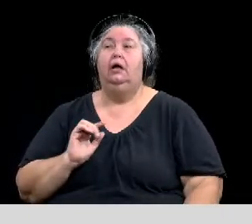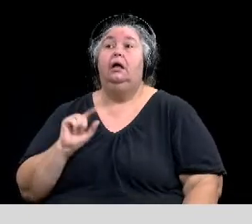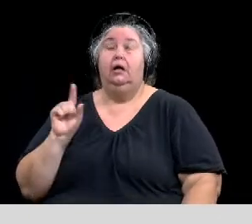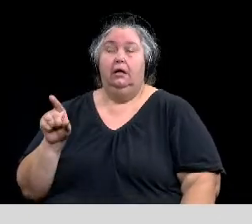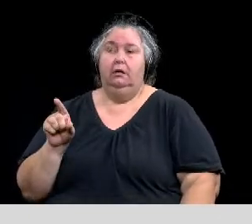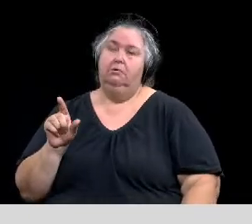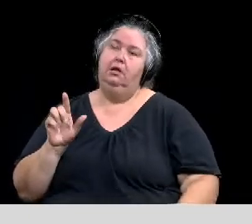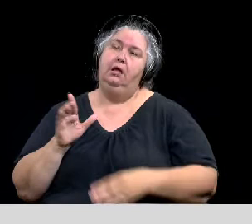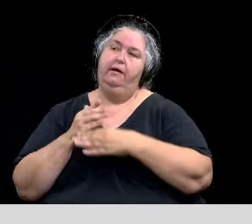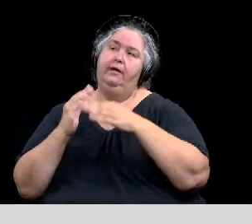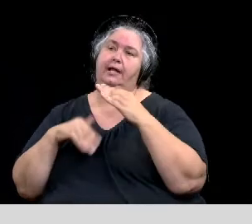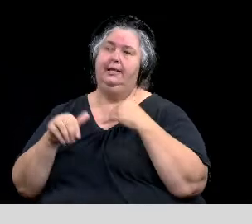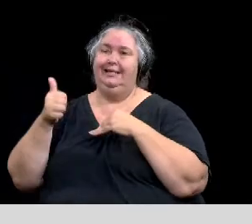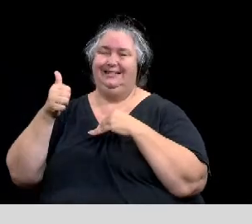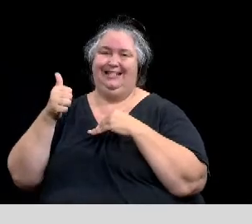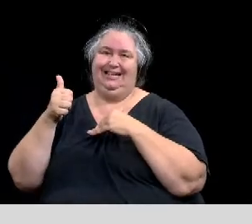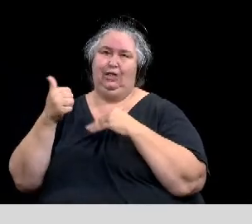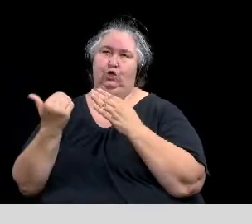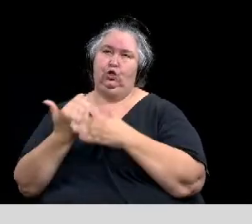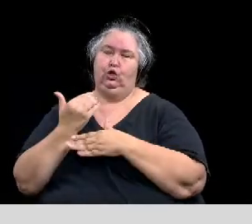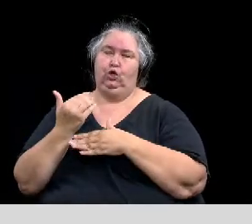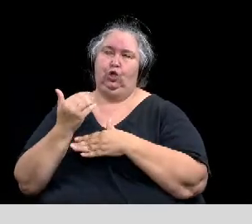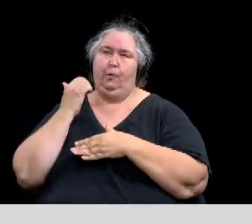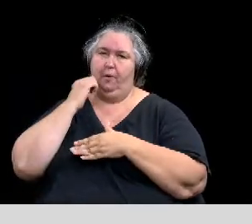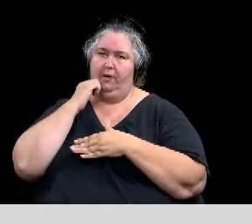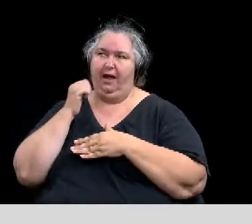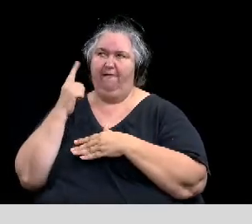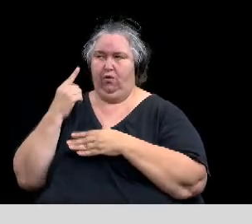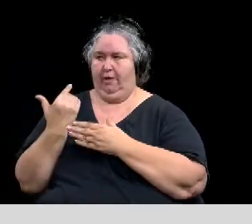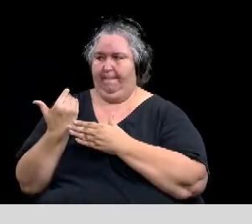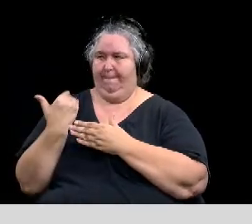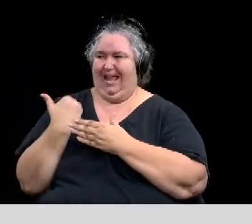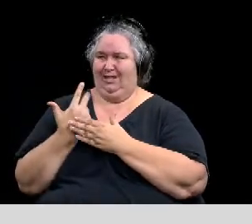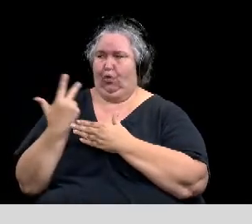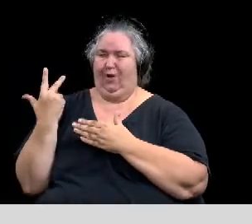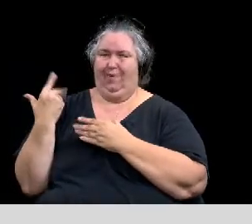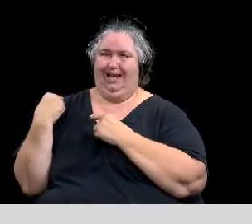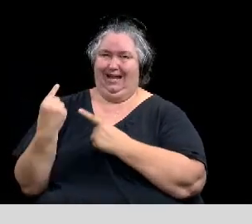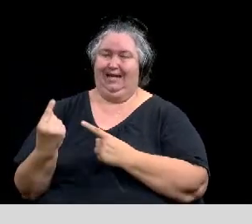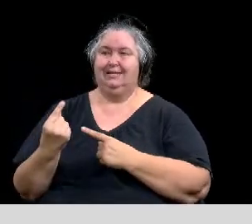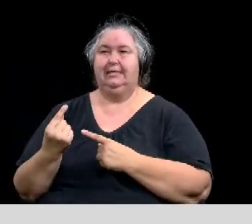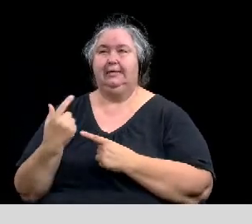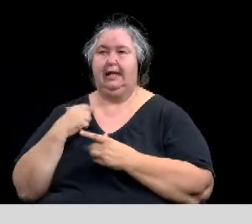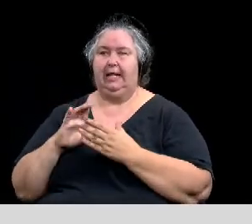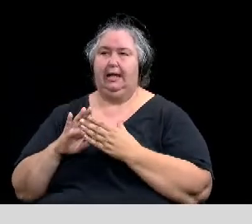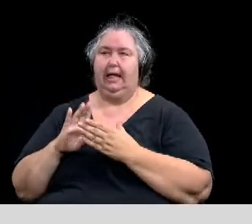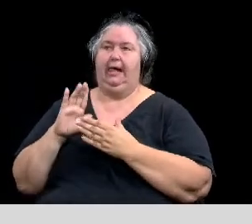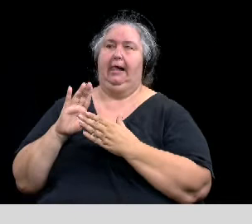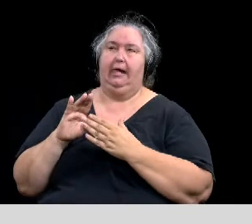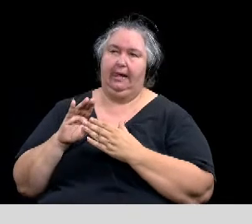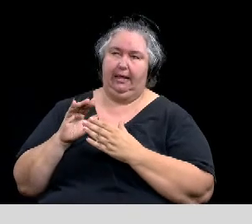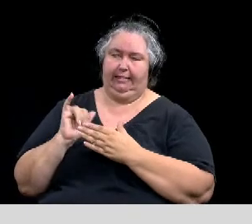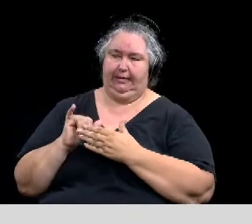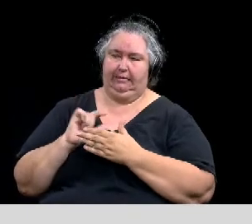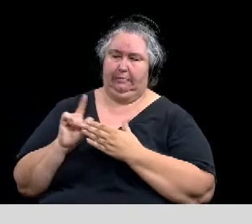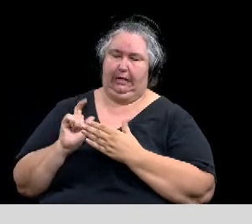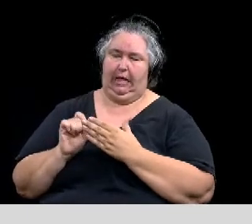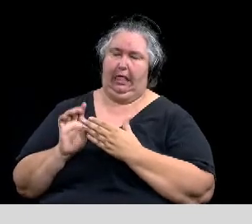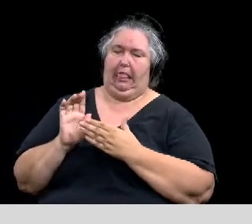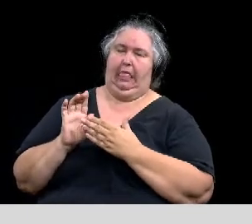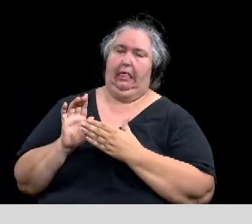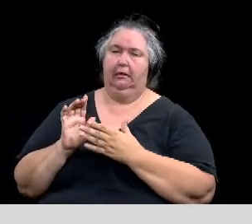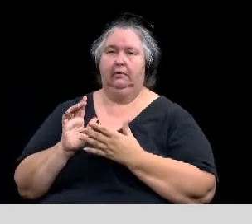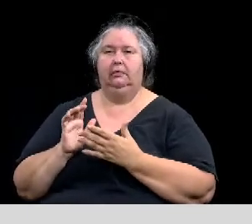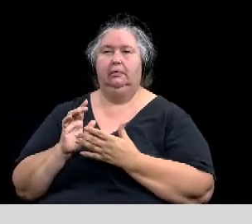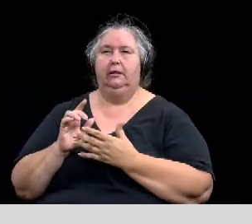averaging less than 10 new cases per day for the previous 3 weeks. They had a little bump up this past week, which was primarily in